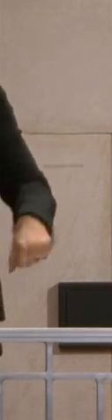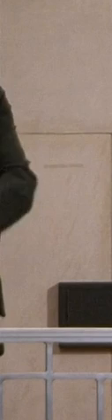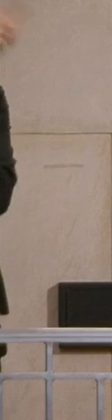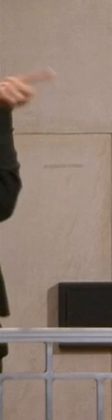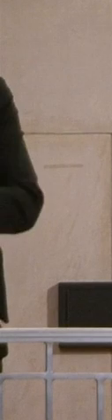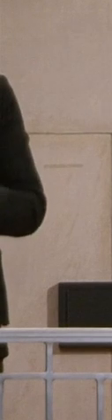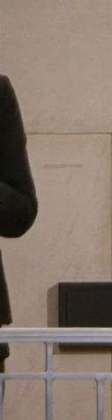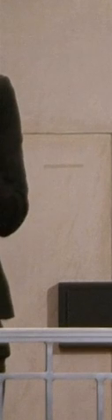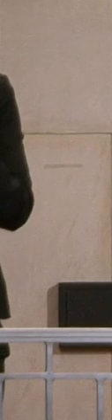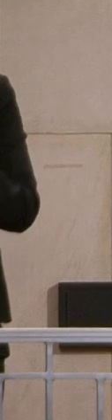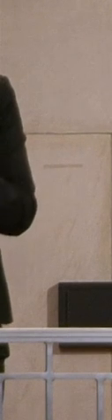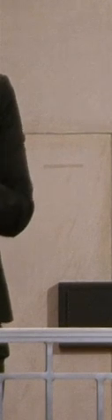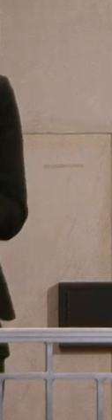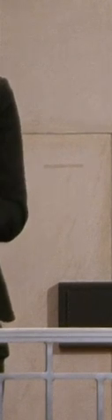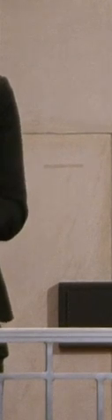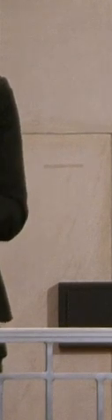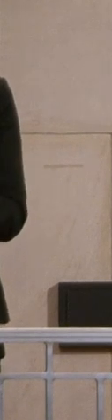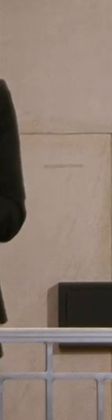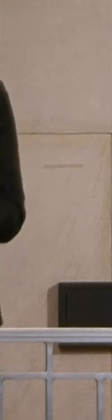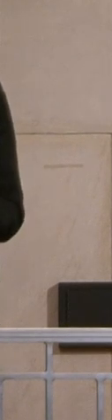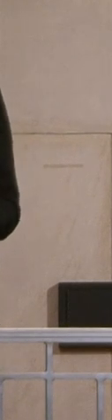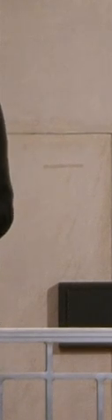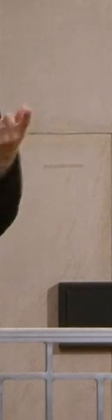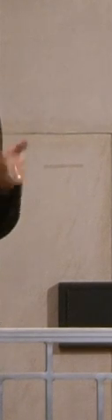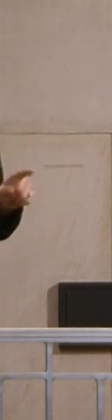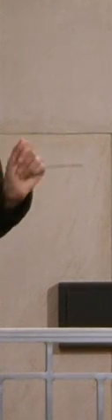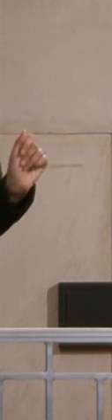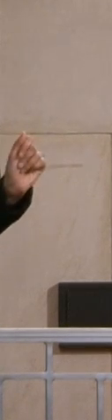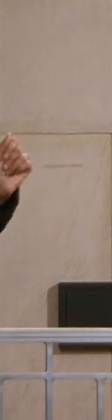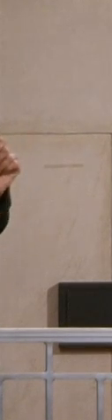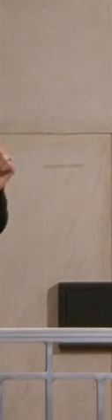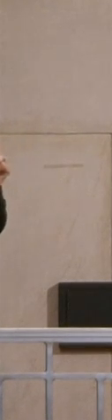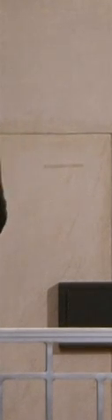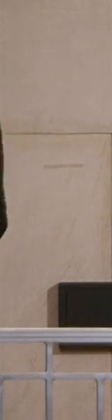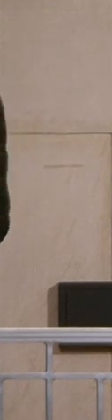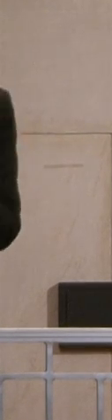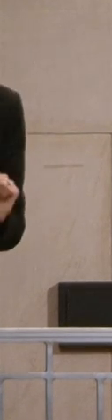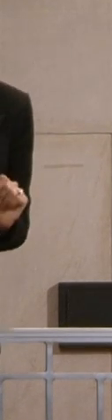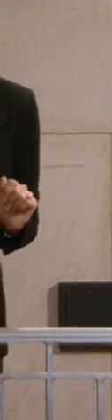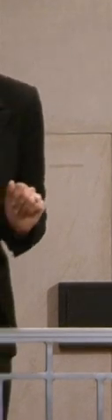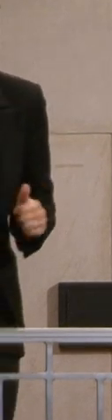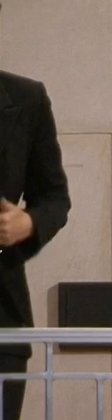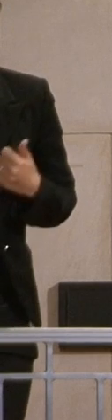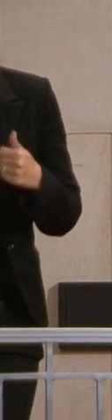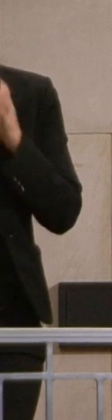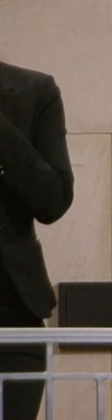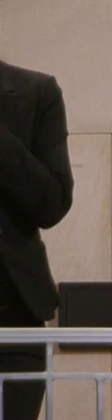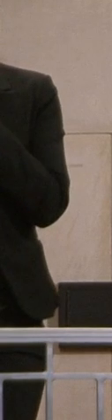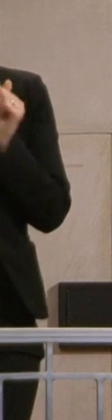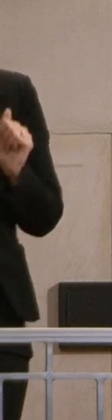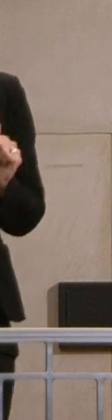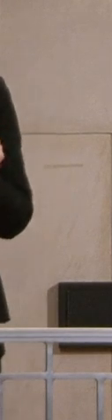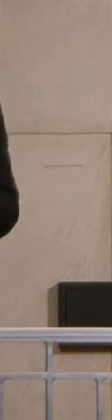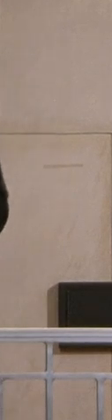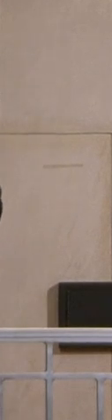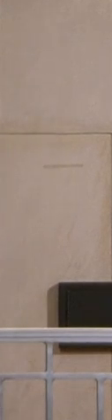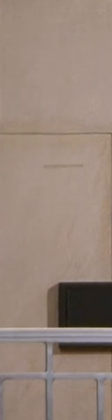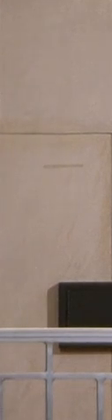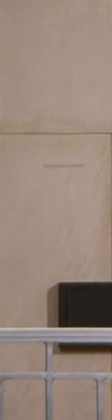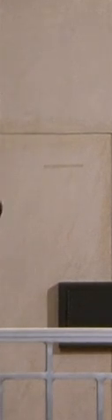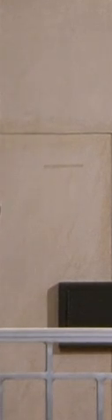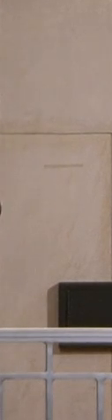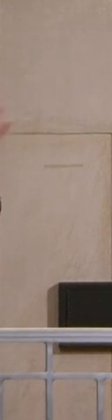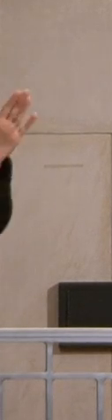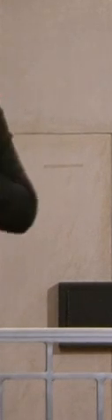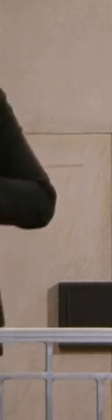conversion therapy. I knew there were places doing that all around where we lived in Texas, and I prayed every day that would not happen. And then when